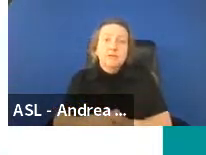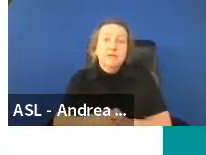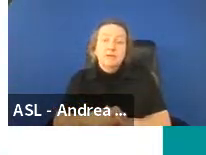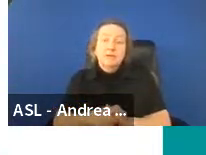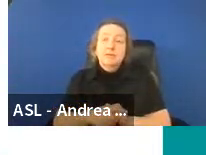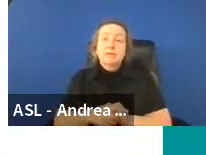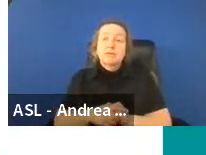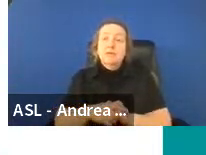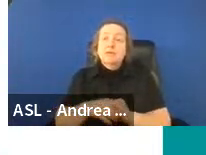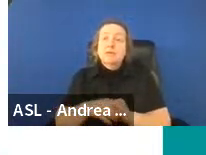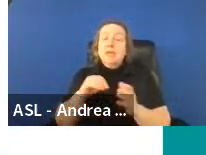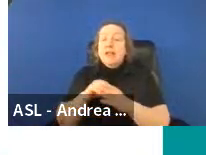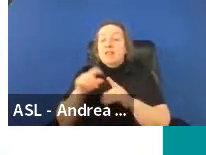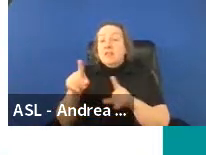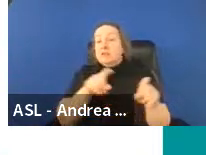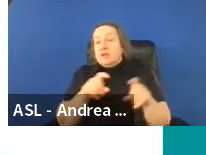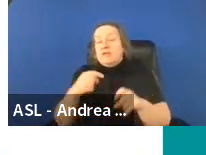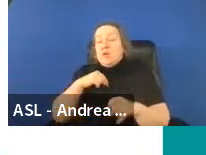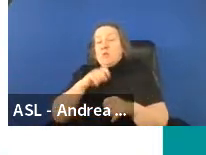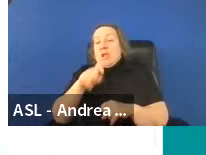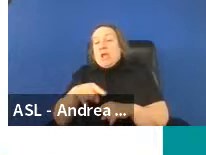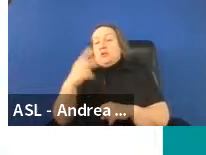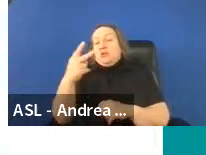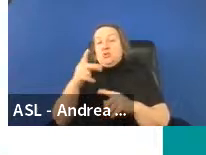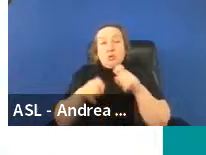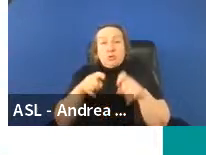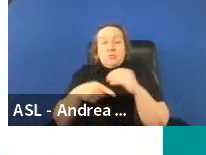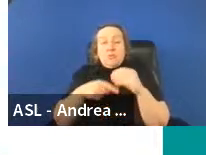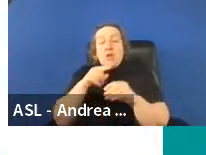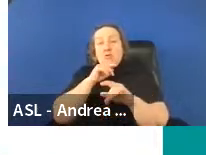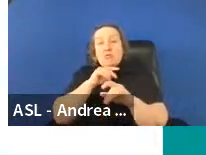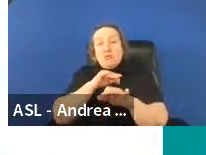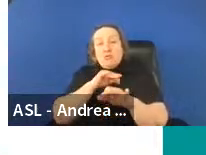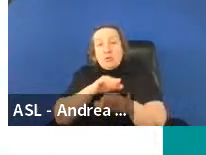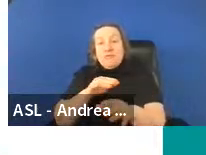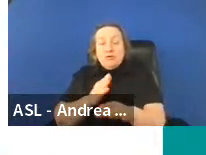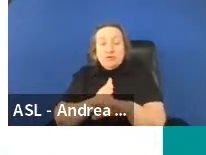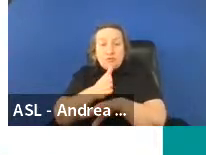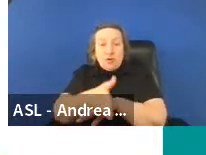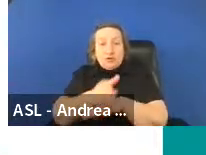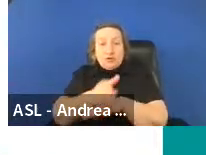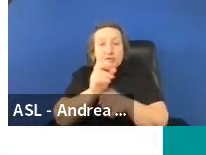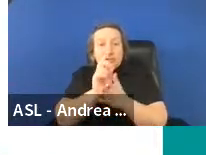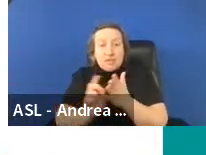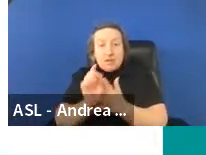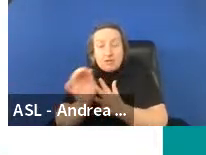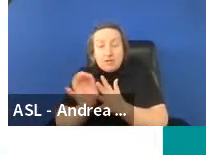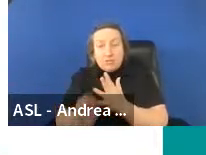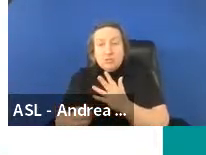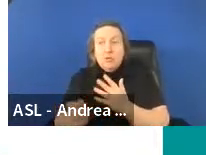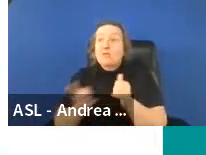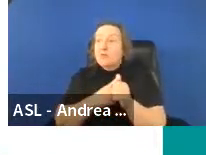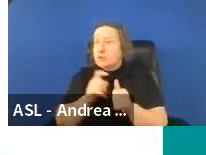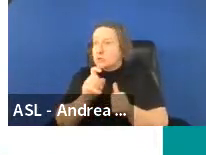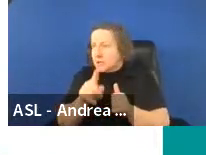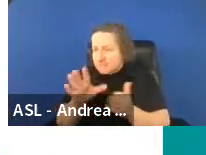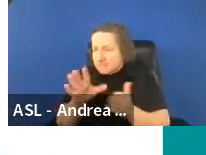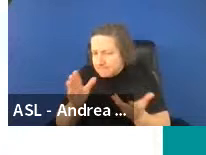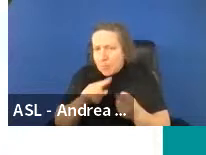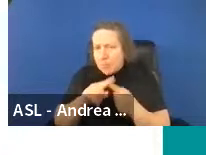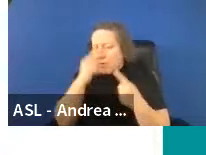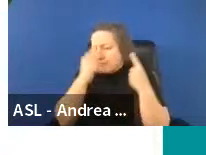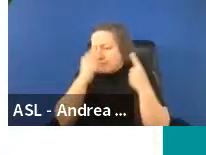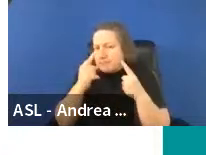In the survey, we asked 2 questions about the river crossing design options. As shown on the slide, we first asked, when considering a